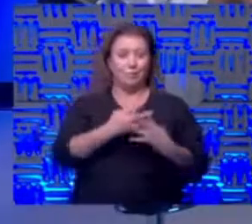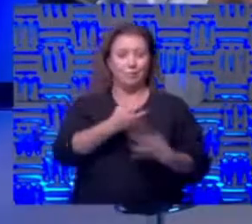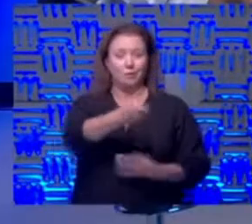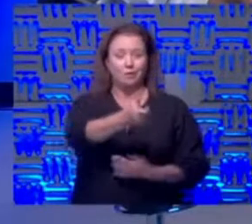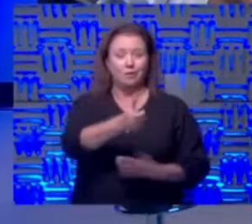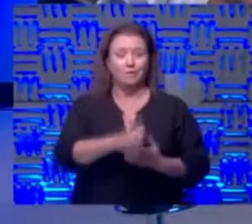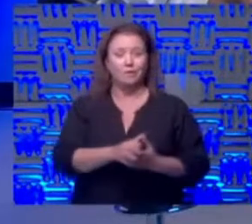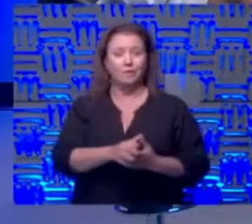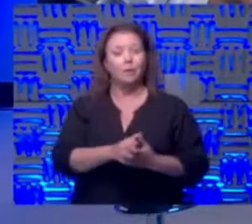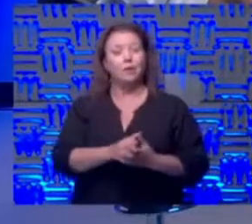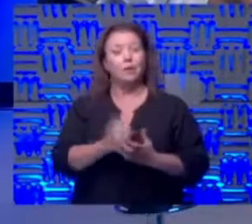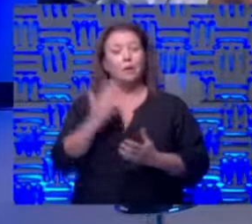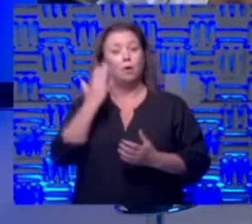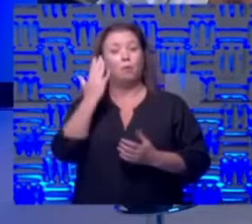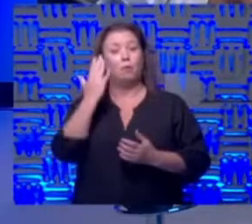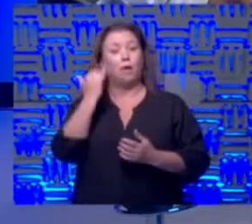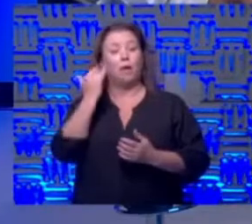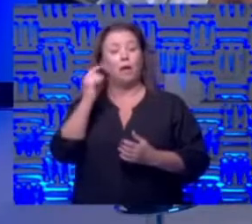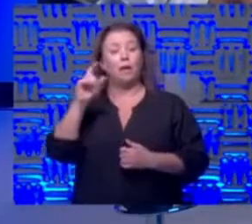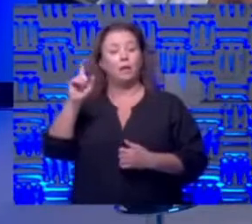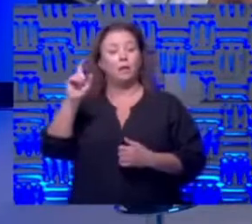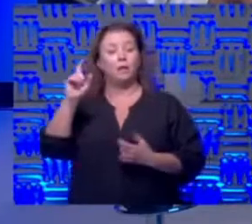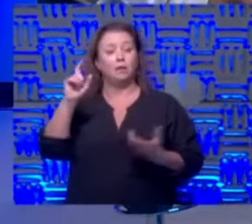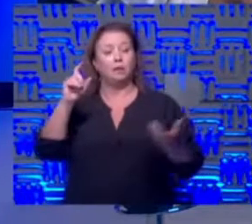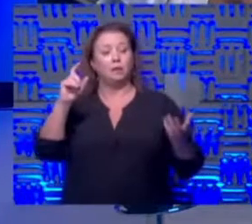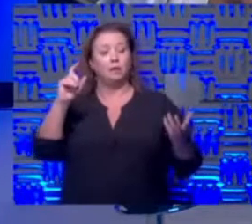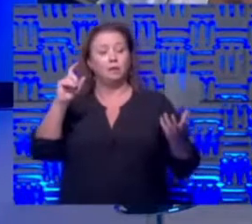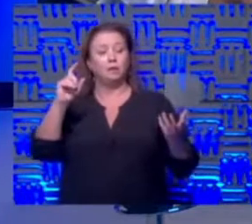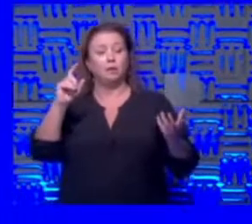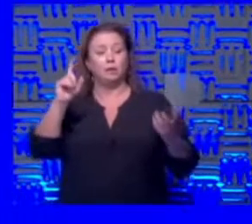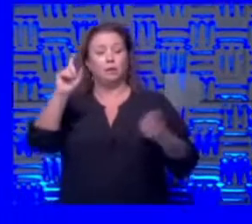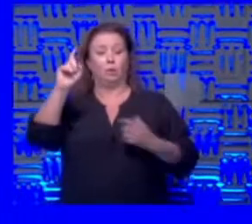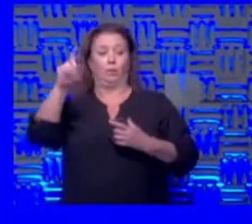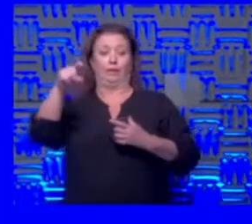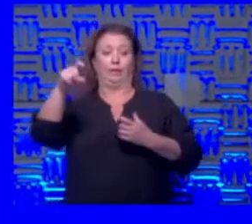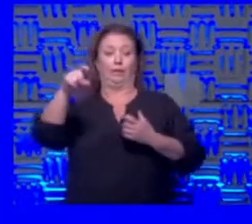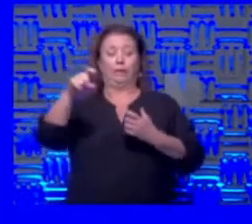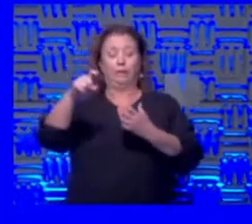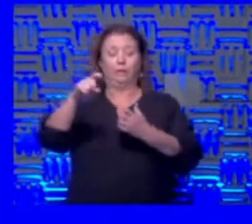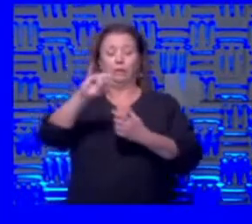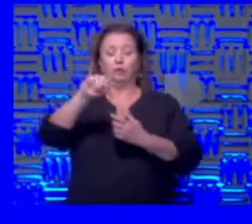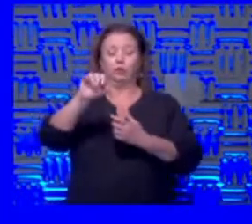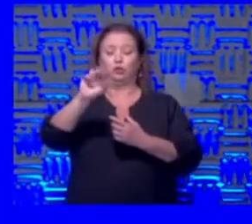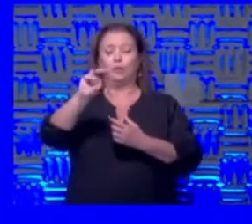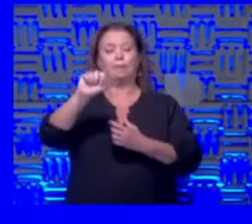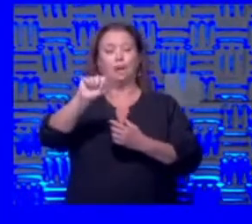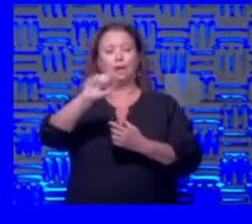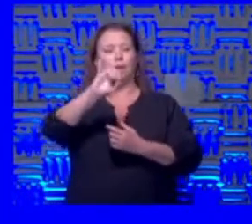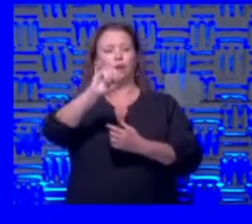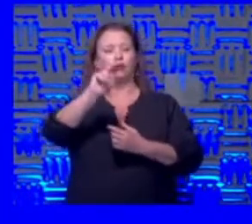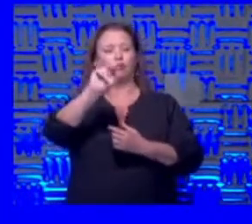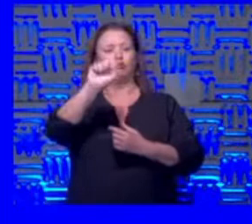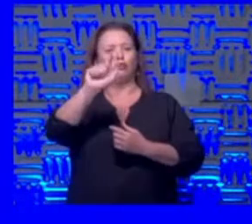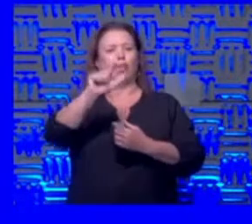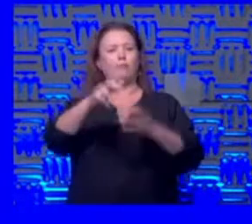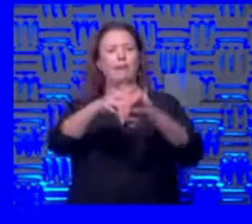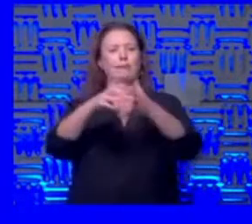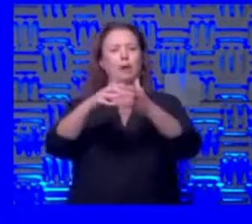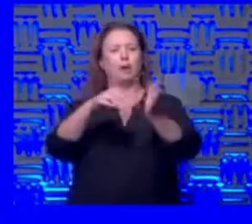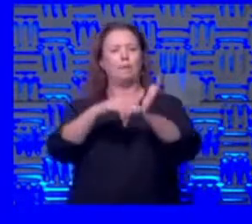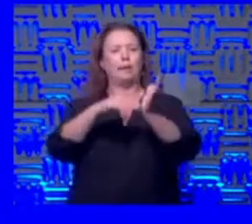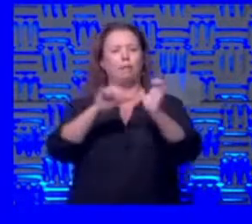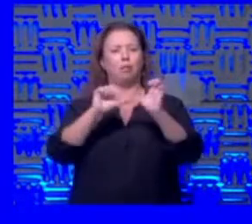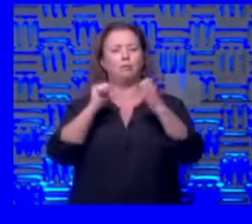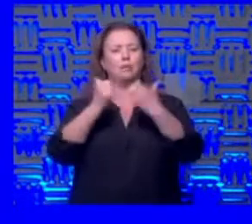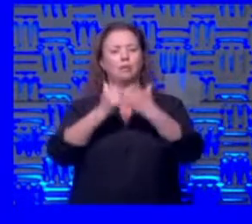And this is because we know, and there's just been a new JAMA, Journal of the American Medical Association study, that looked at